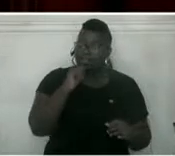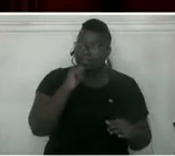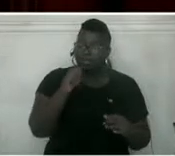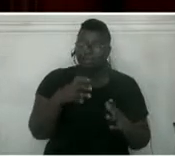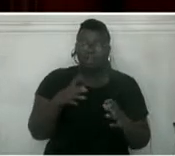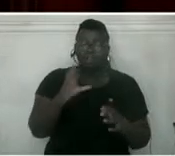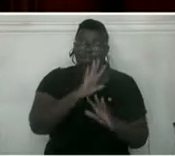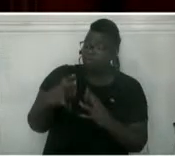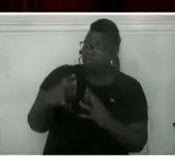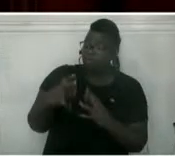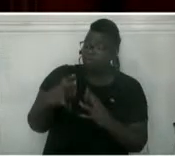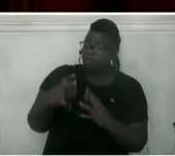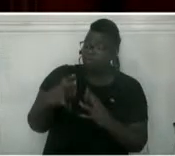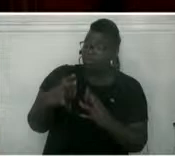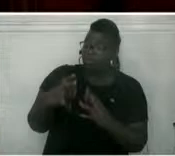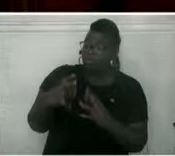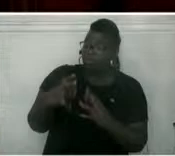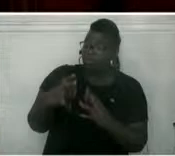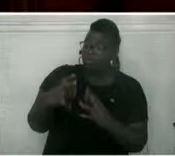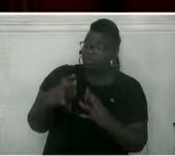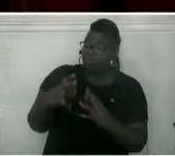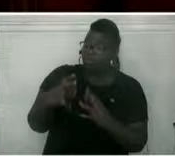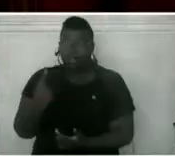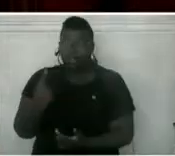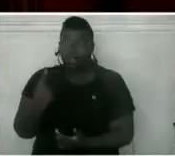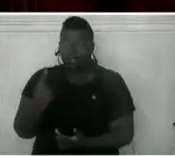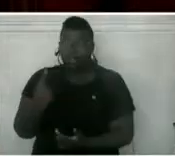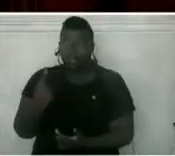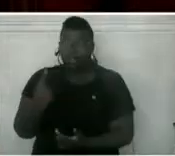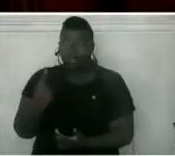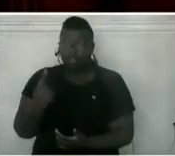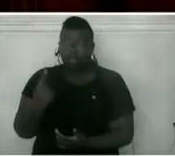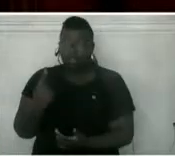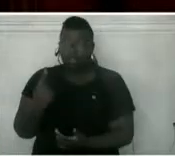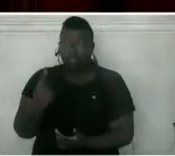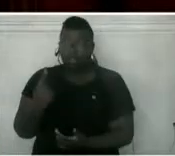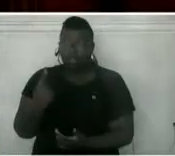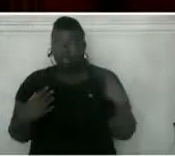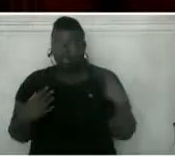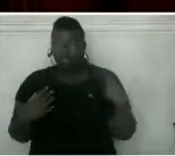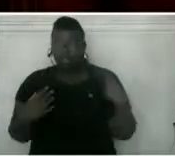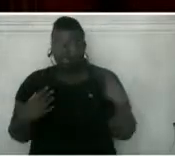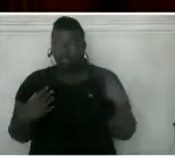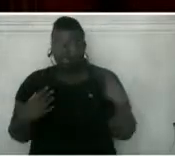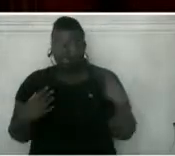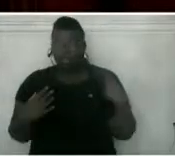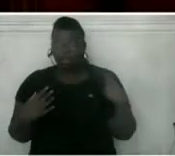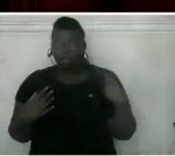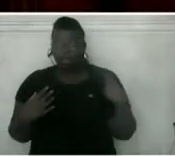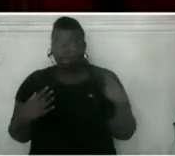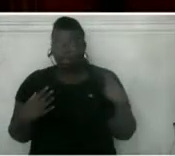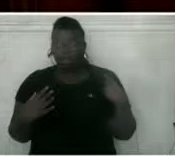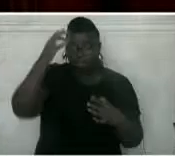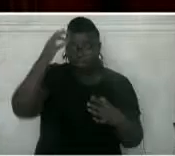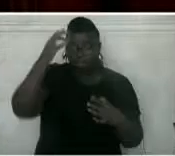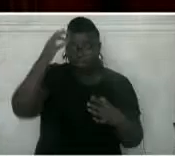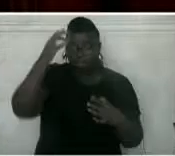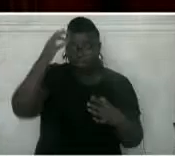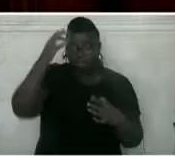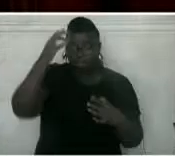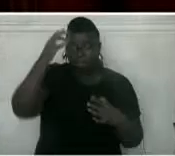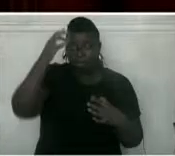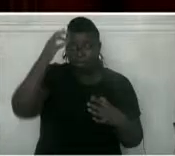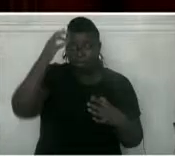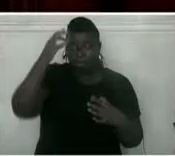We are united in every and all persons charged with handling public resources are held to the